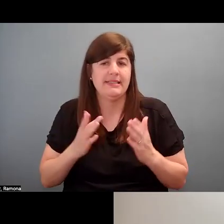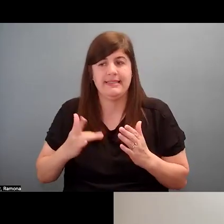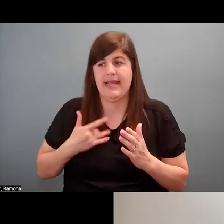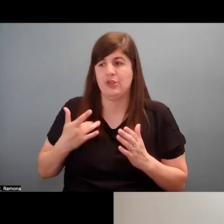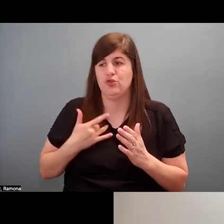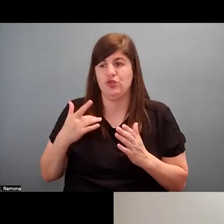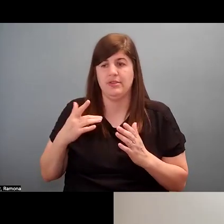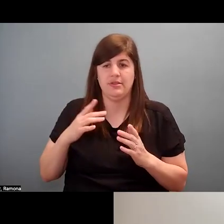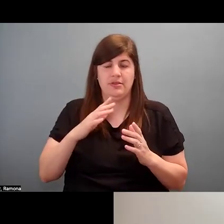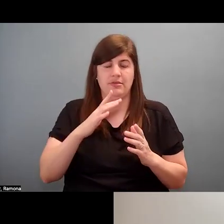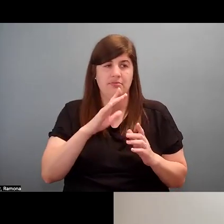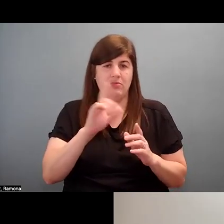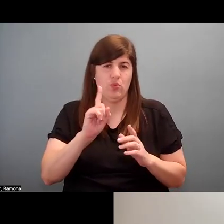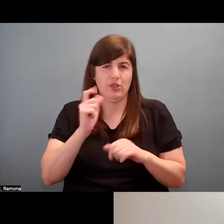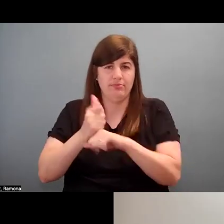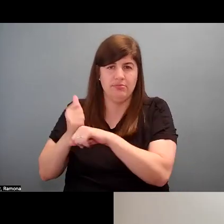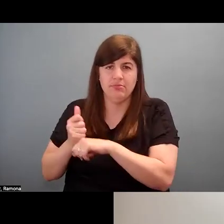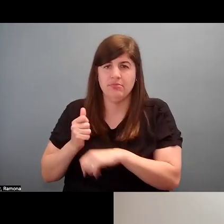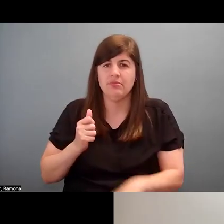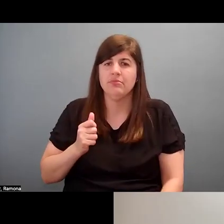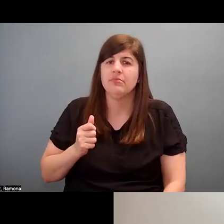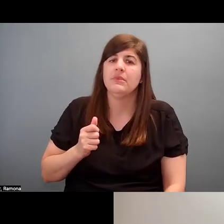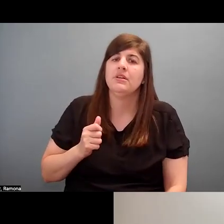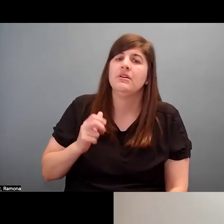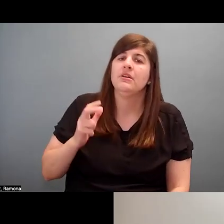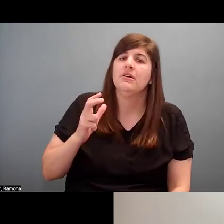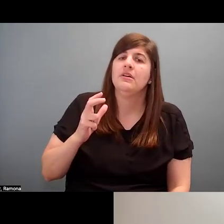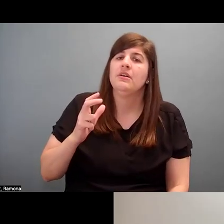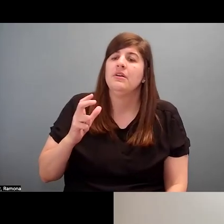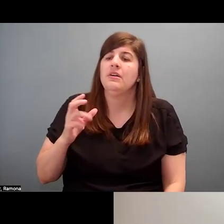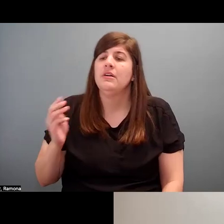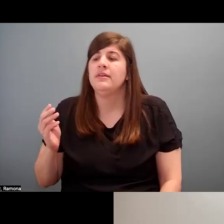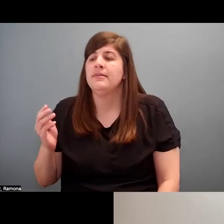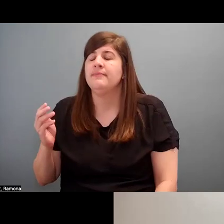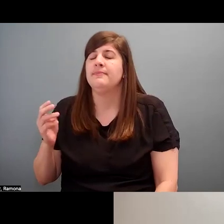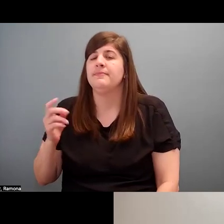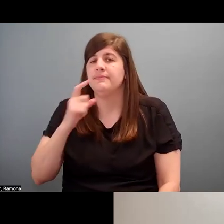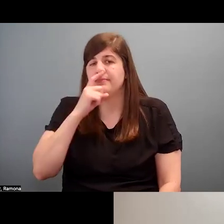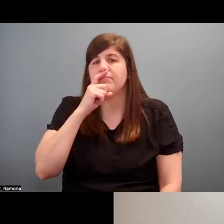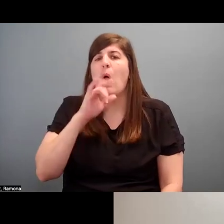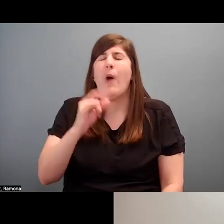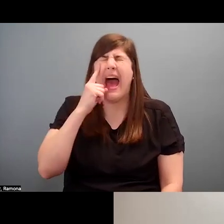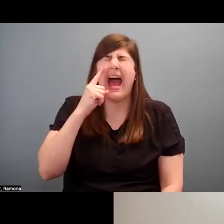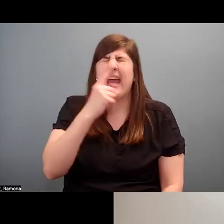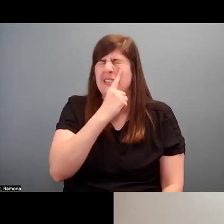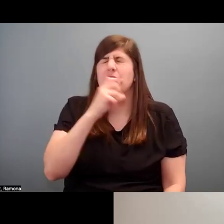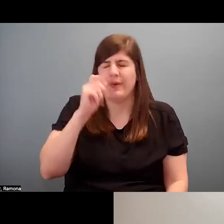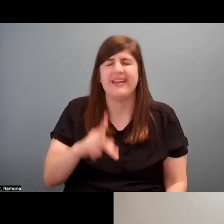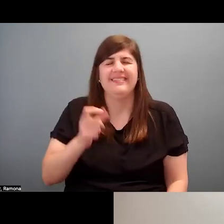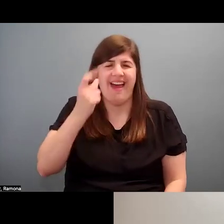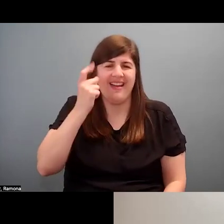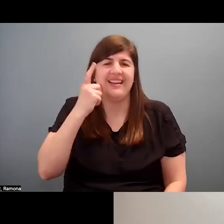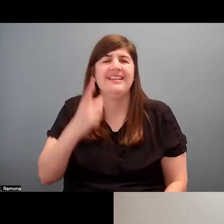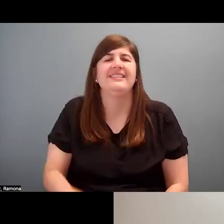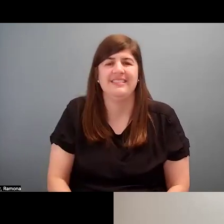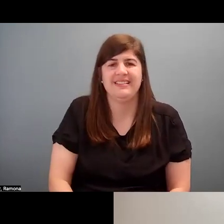are? Of the shrimp size. I, Um, yeah. oh, eyes. Um, so